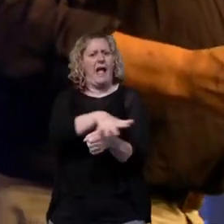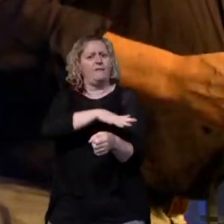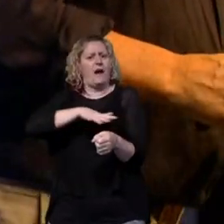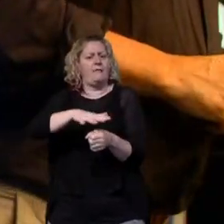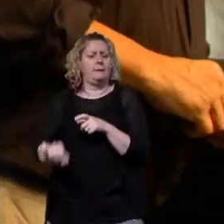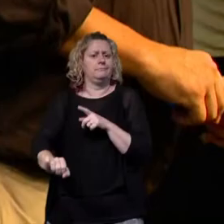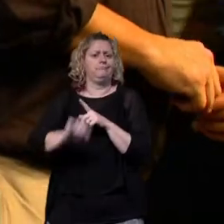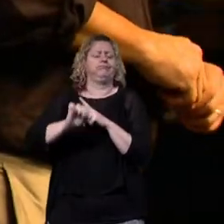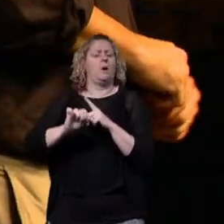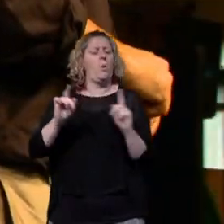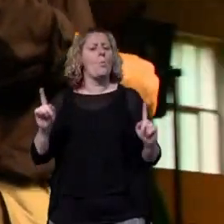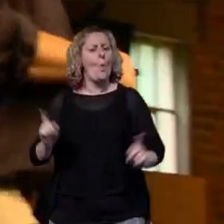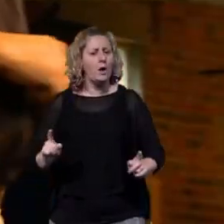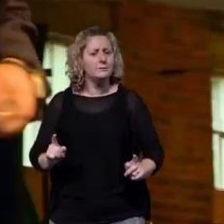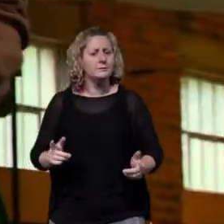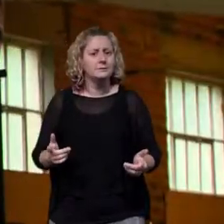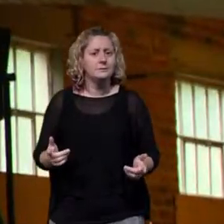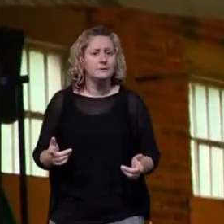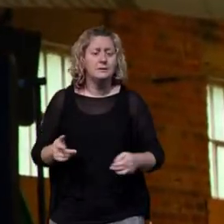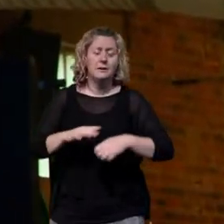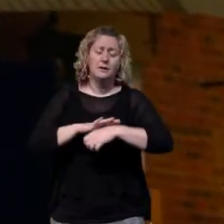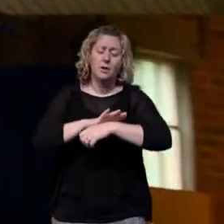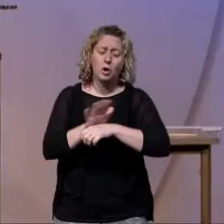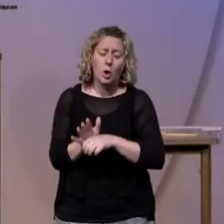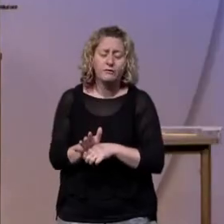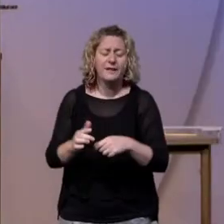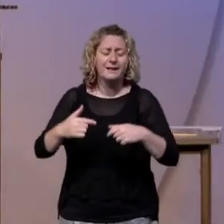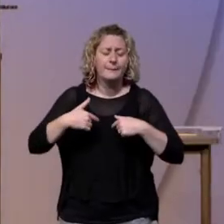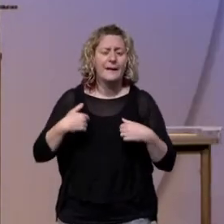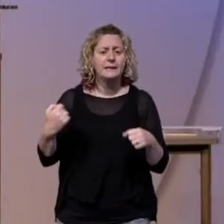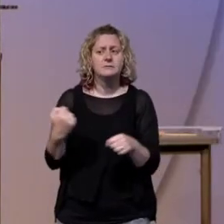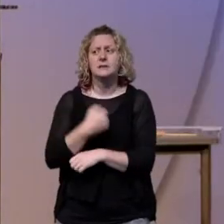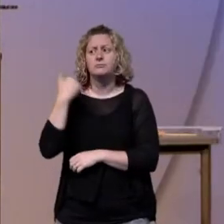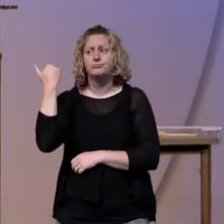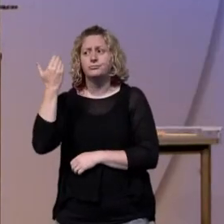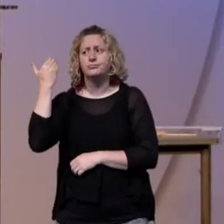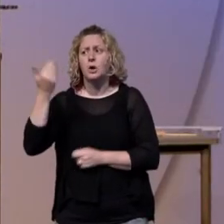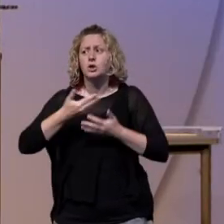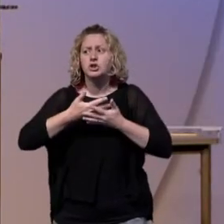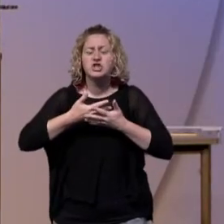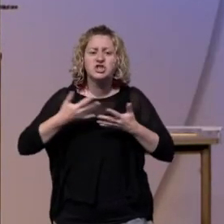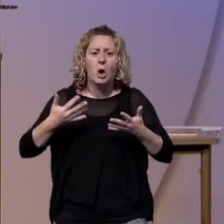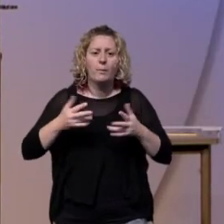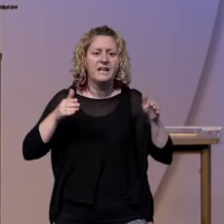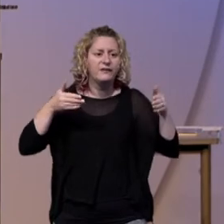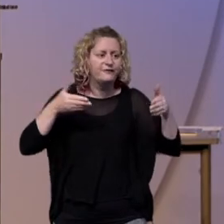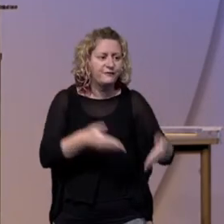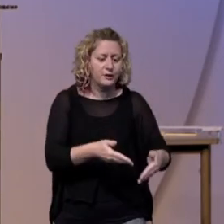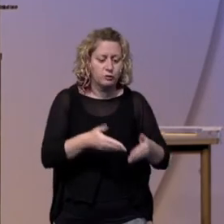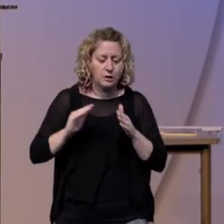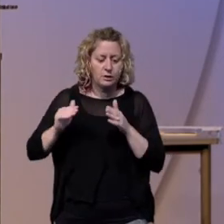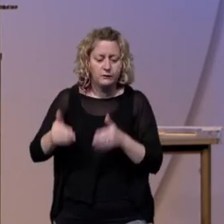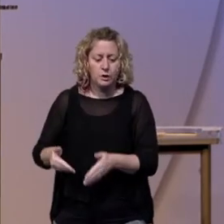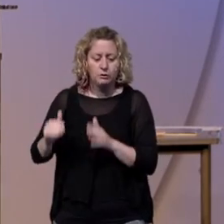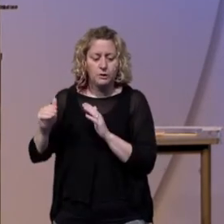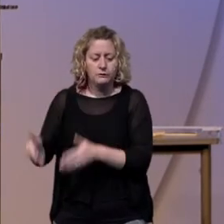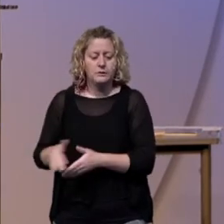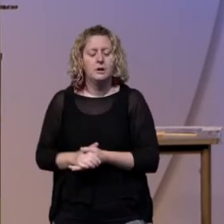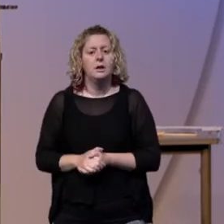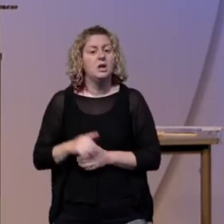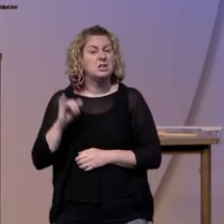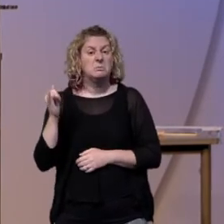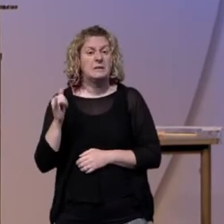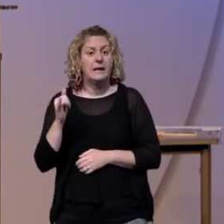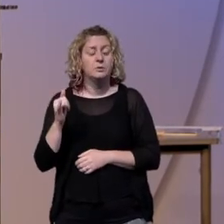with COVID, I mean, there's so many funerals. Sometimes what you have to do is something really tough hits and you put it in a box here and say, I've got to get that out